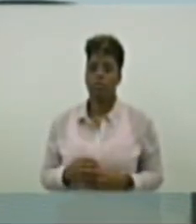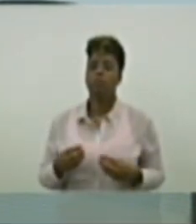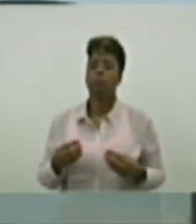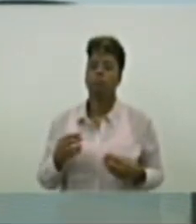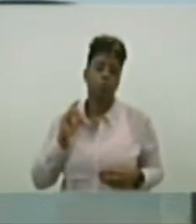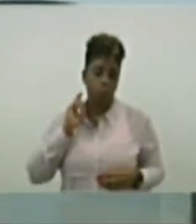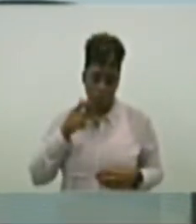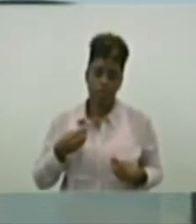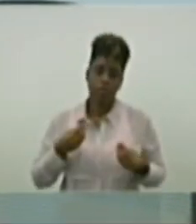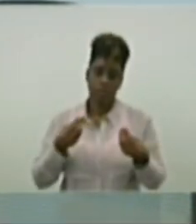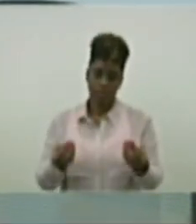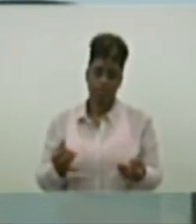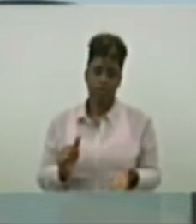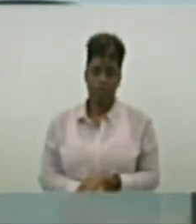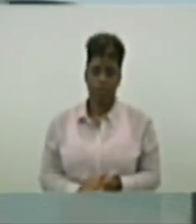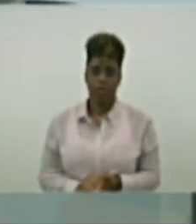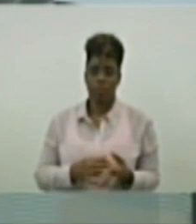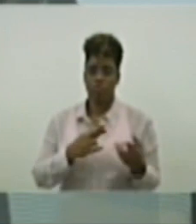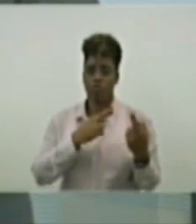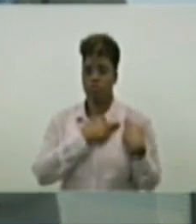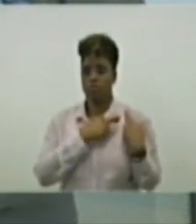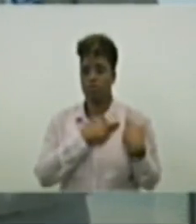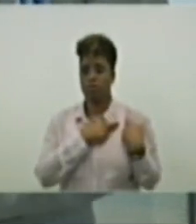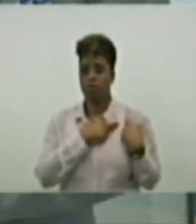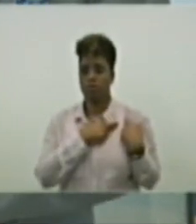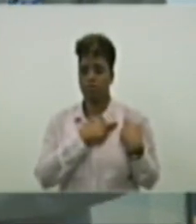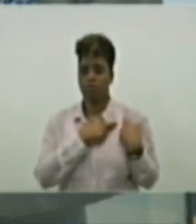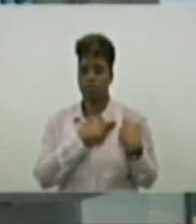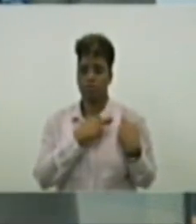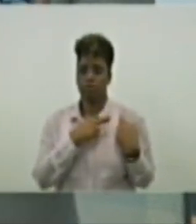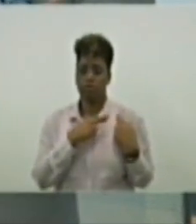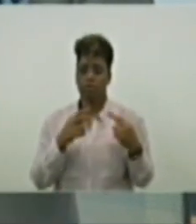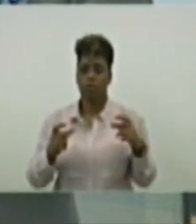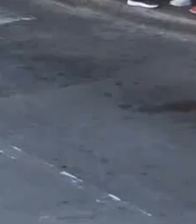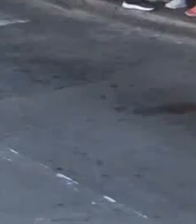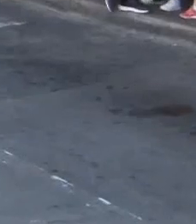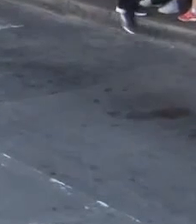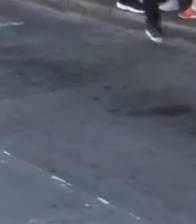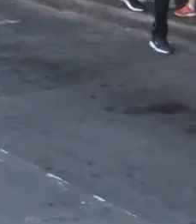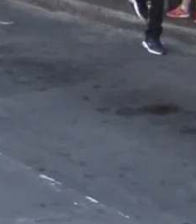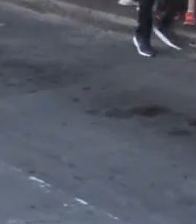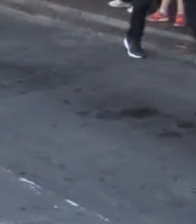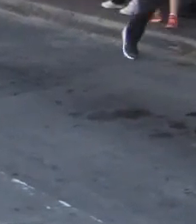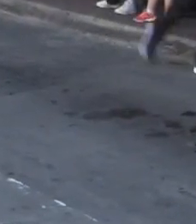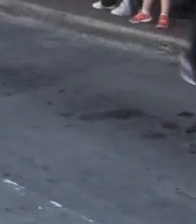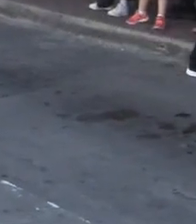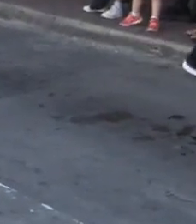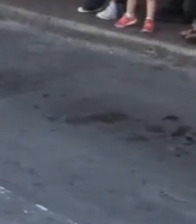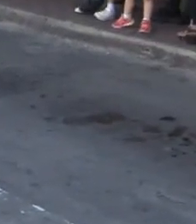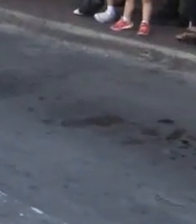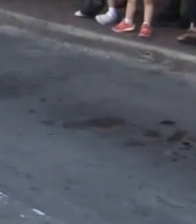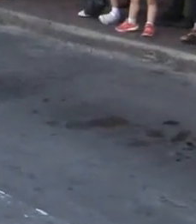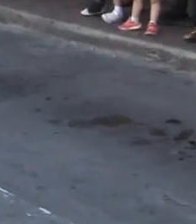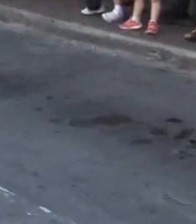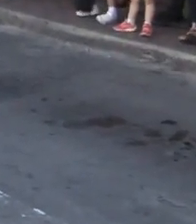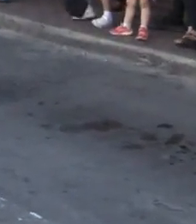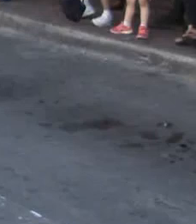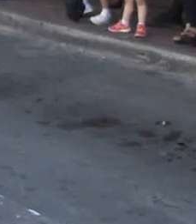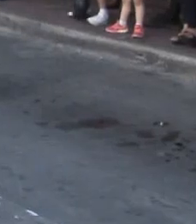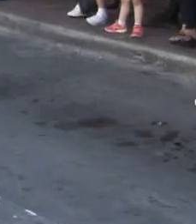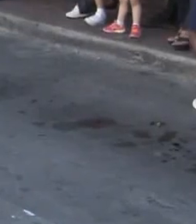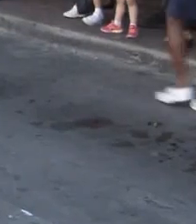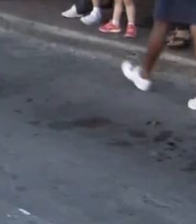include the traffic wardens the abatement of litter act and forces penalties to ensure the promotion of a clean and healthy